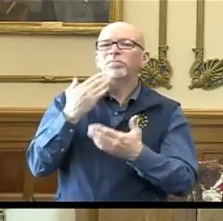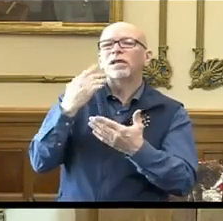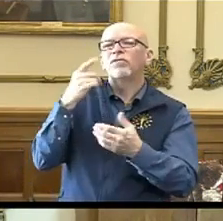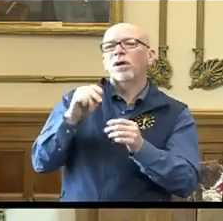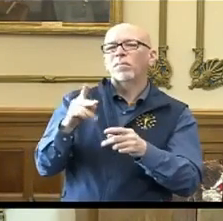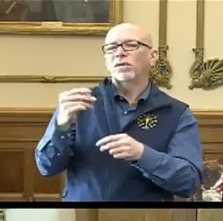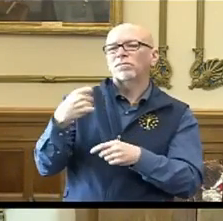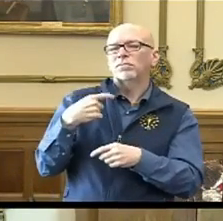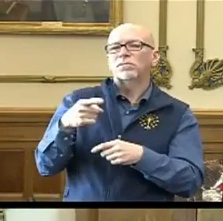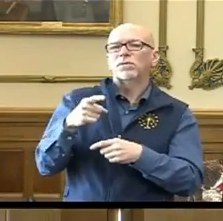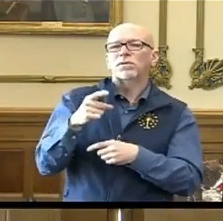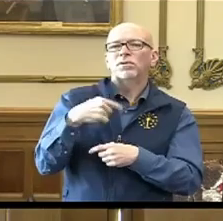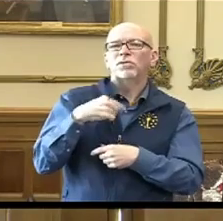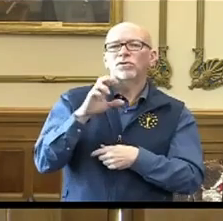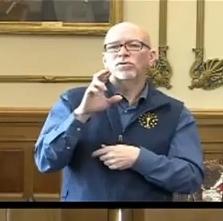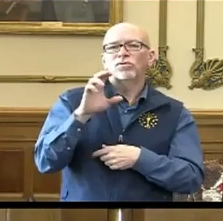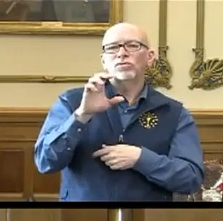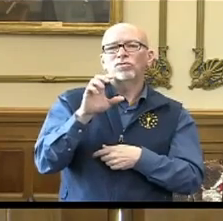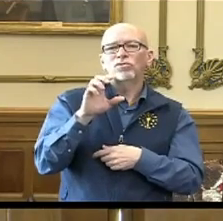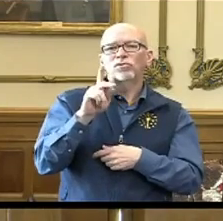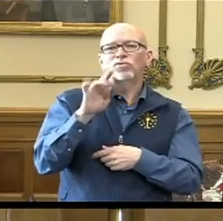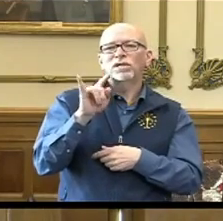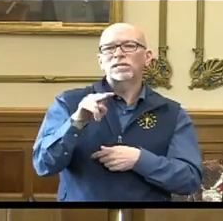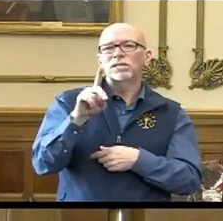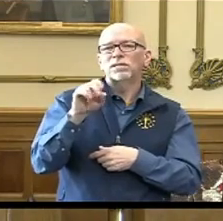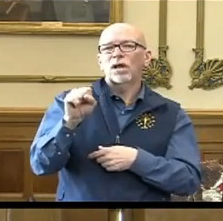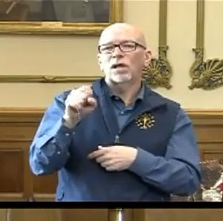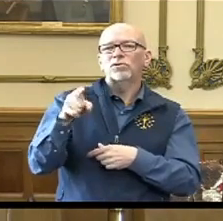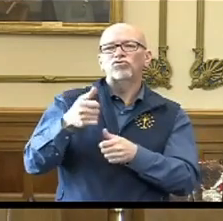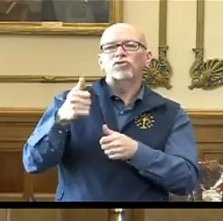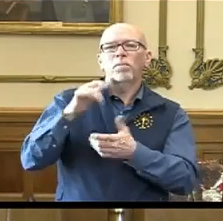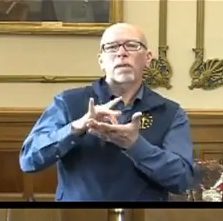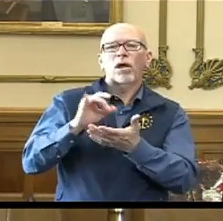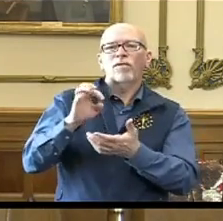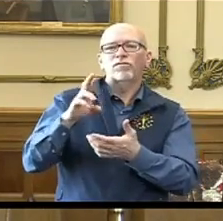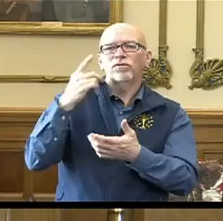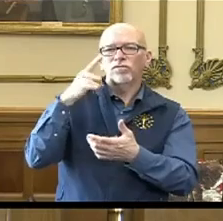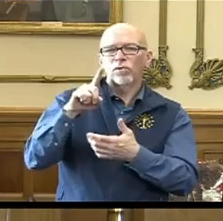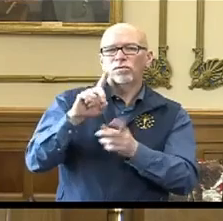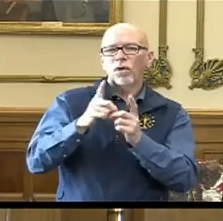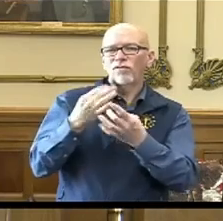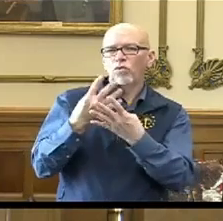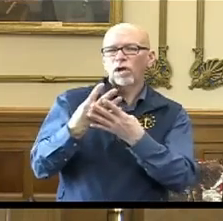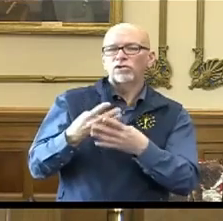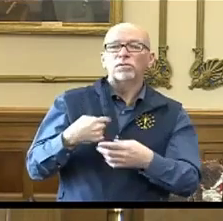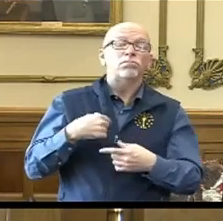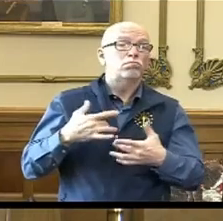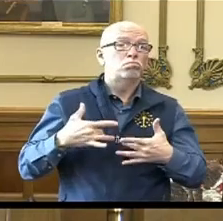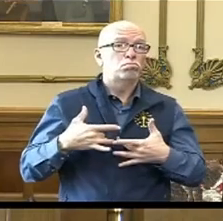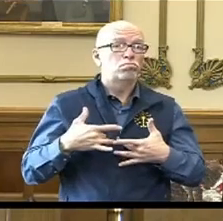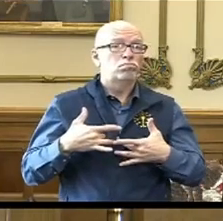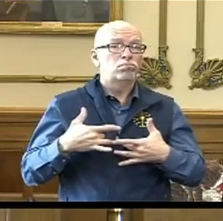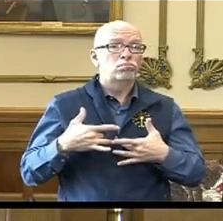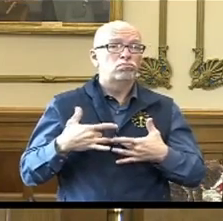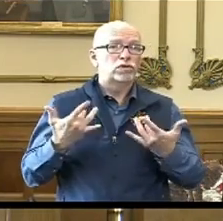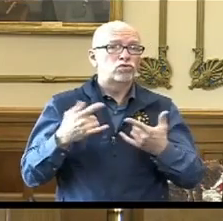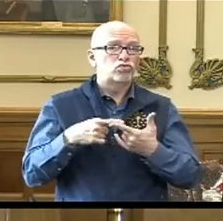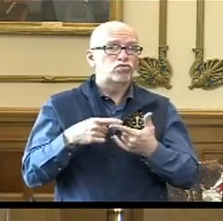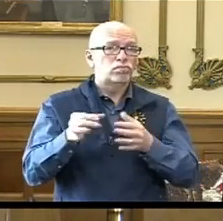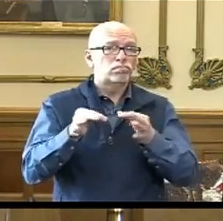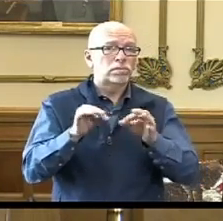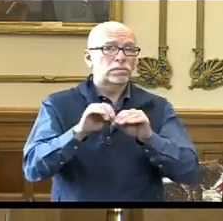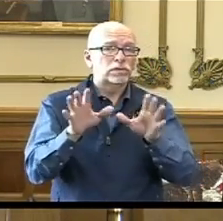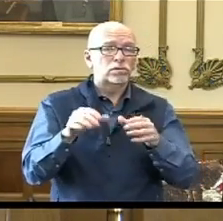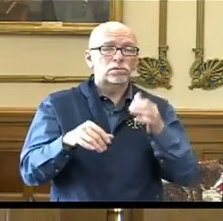opportunity and the question. Kristen Doss, Chief Medical Officer for Indiana Department of Correction. I am so happy to clear this issue